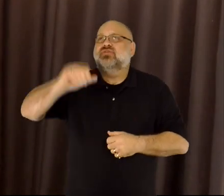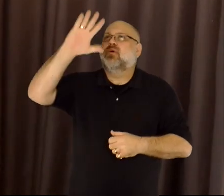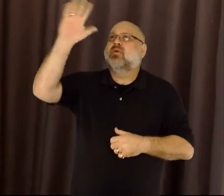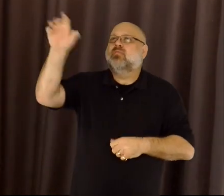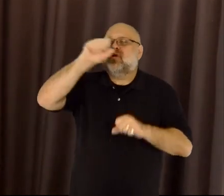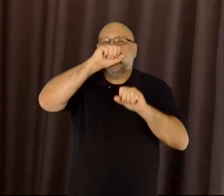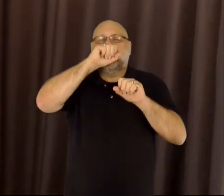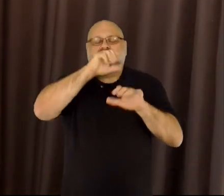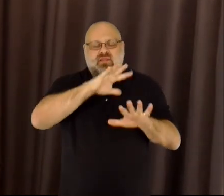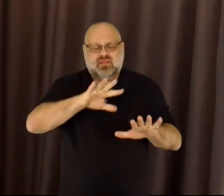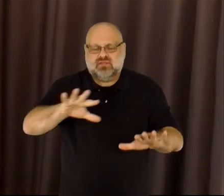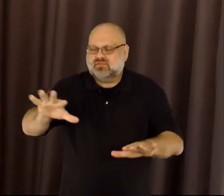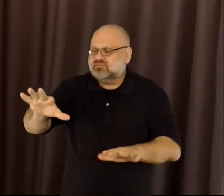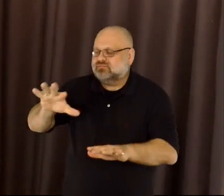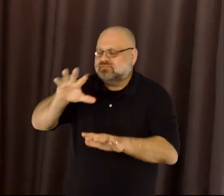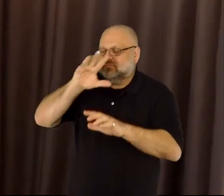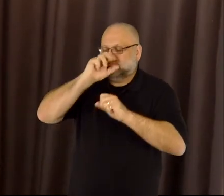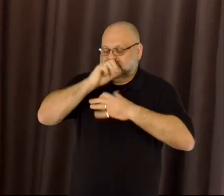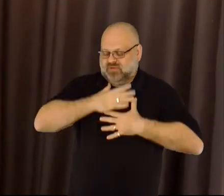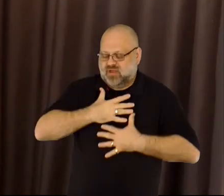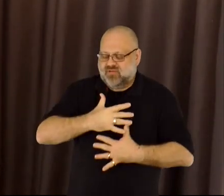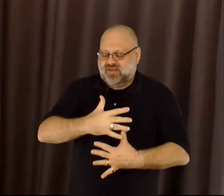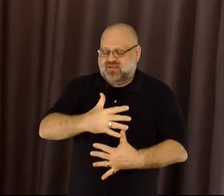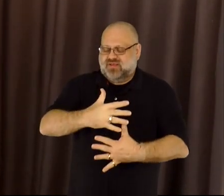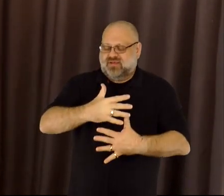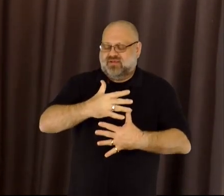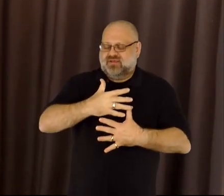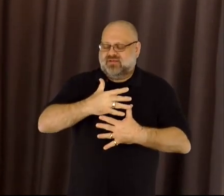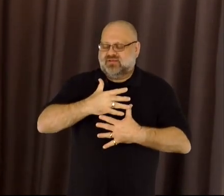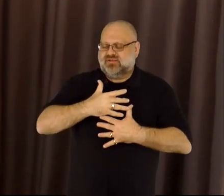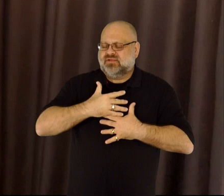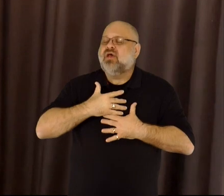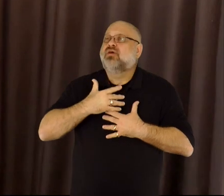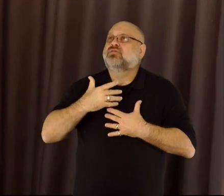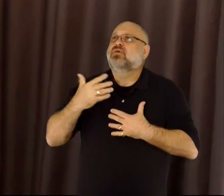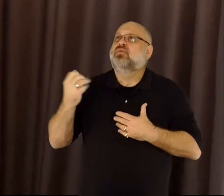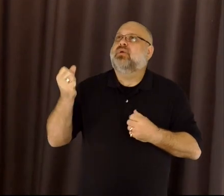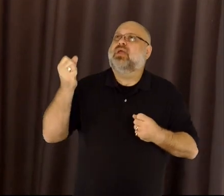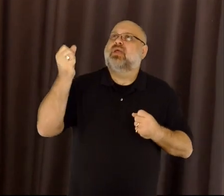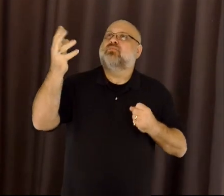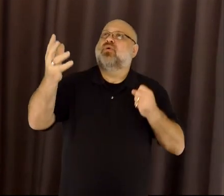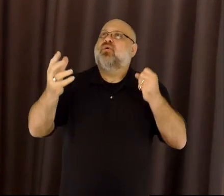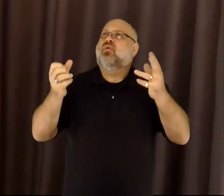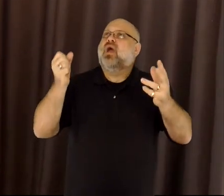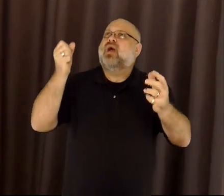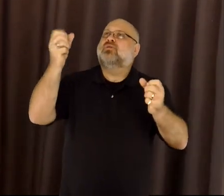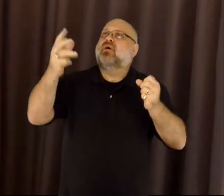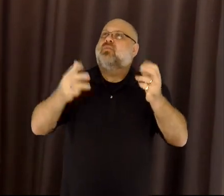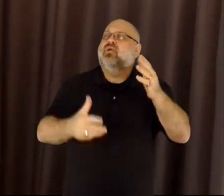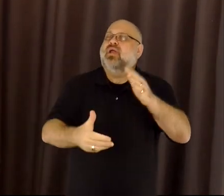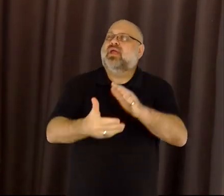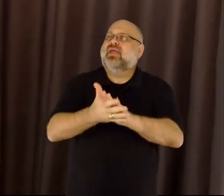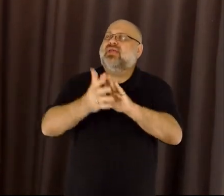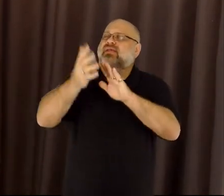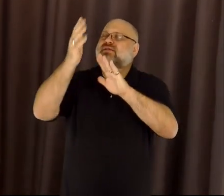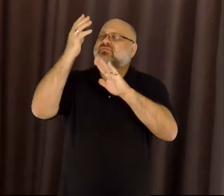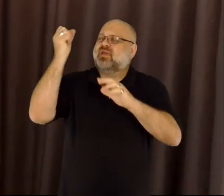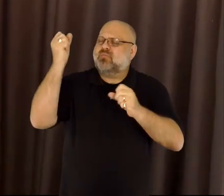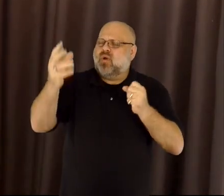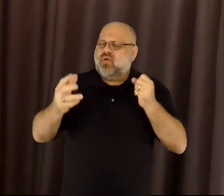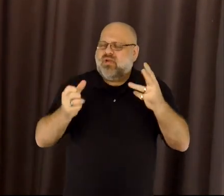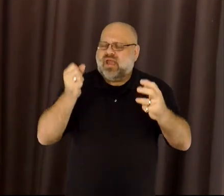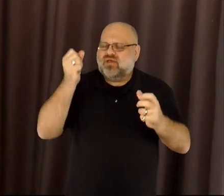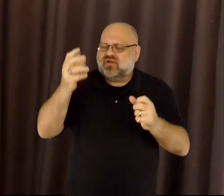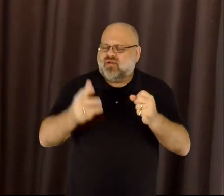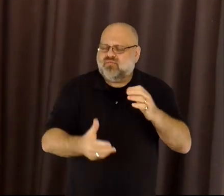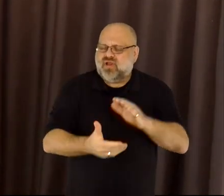it's your breath in our lungs, so we pour out our praise, we